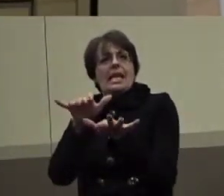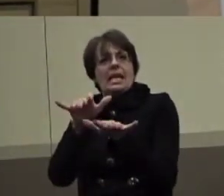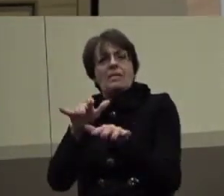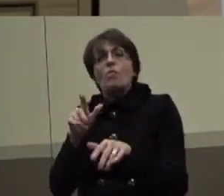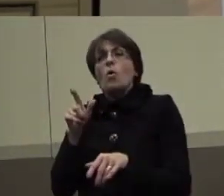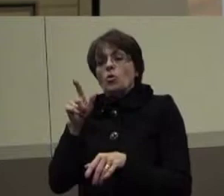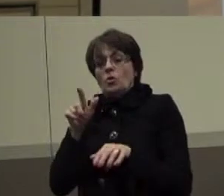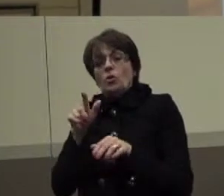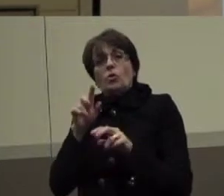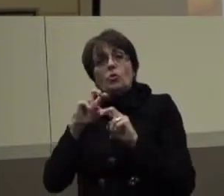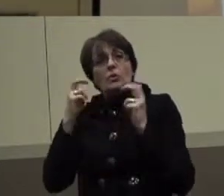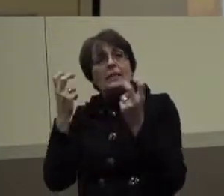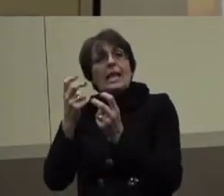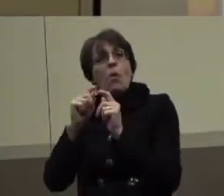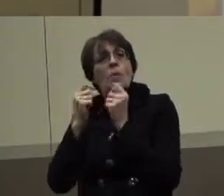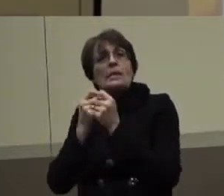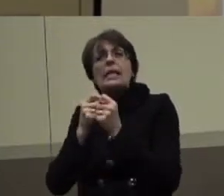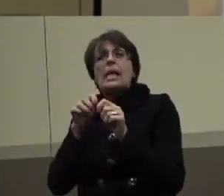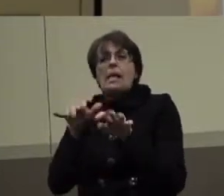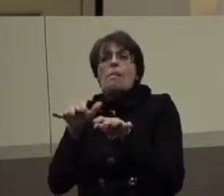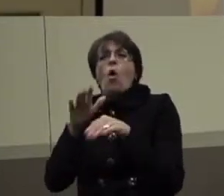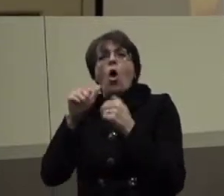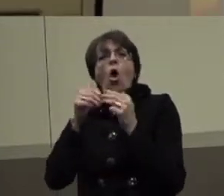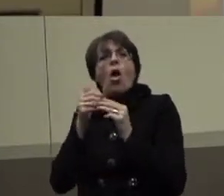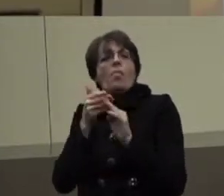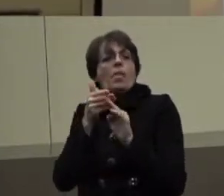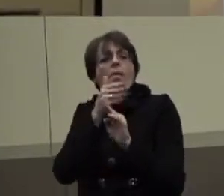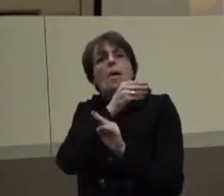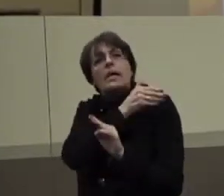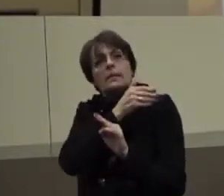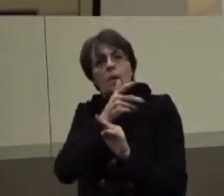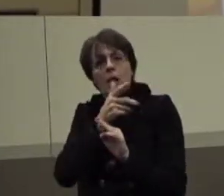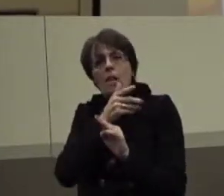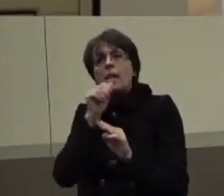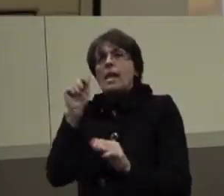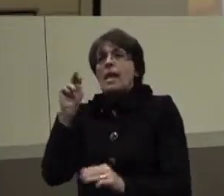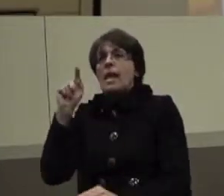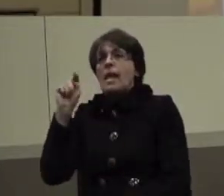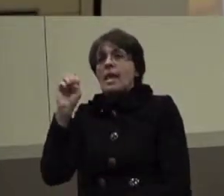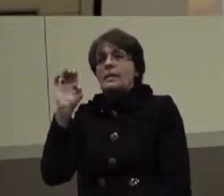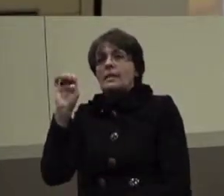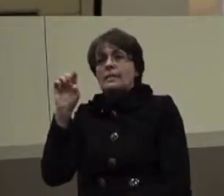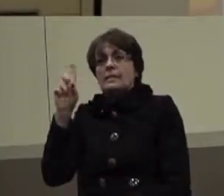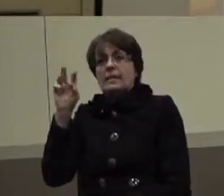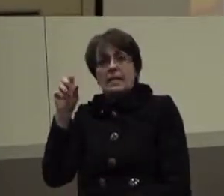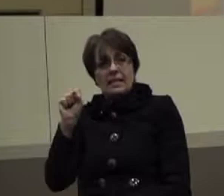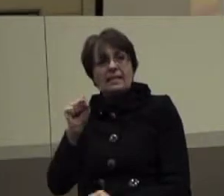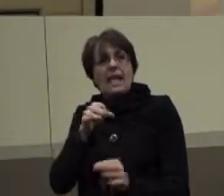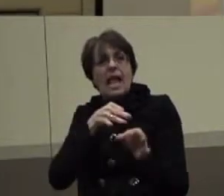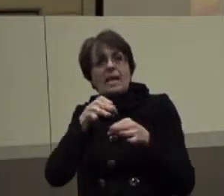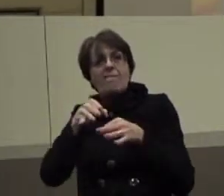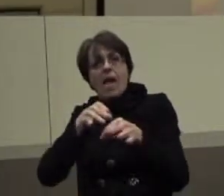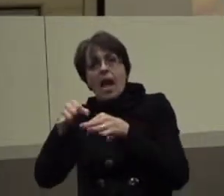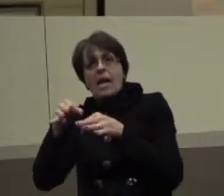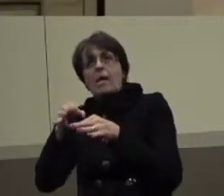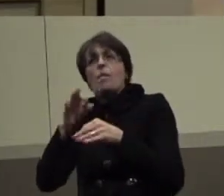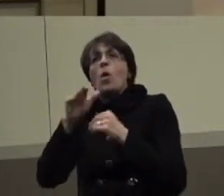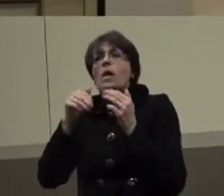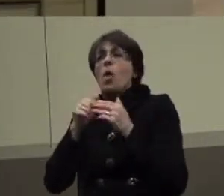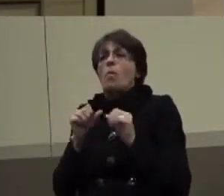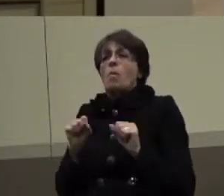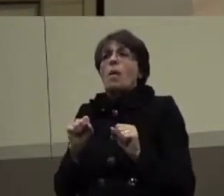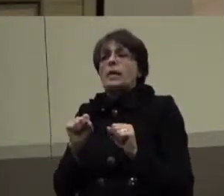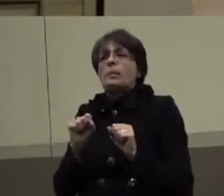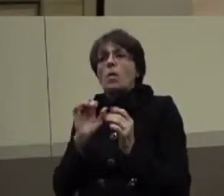down with the team and come up with all the possible antecedents, and you define them with everybody. And then you come up with all the possible contexts,